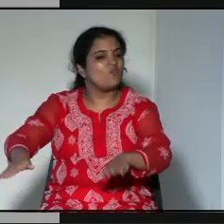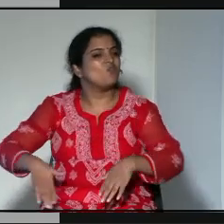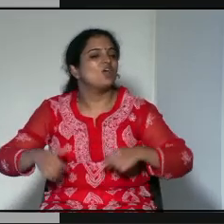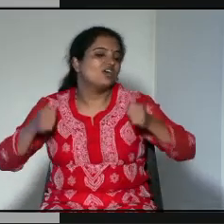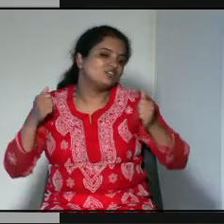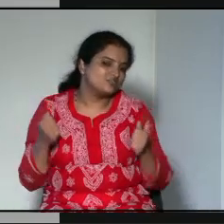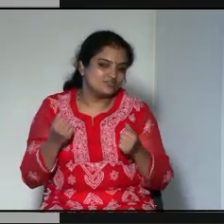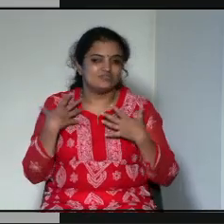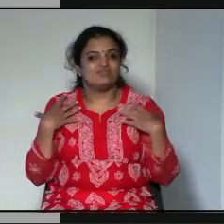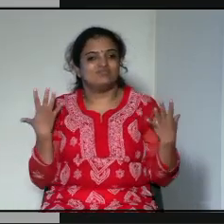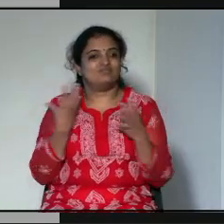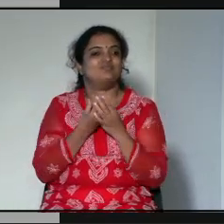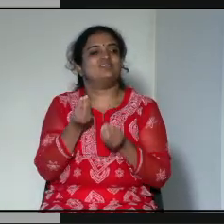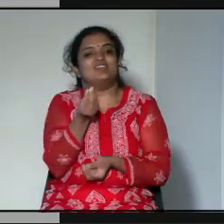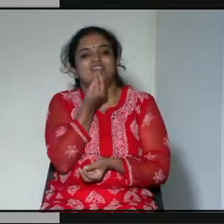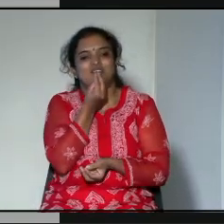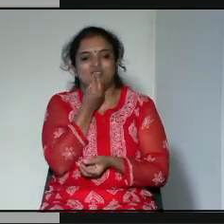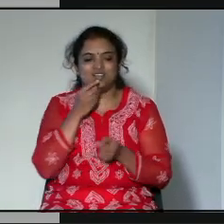together. Okay.